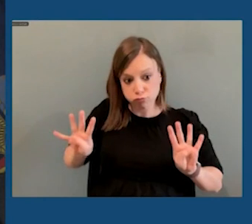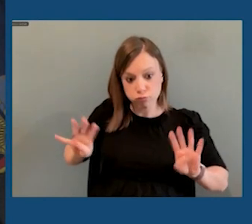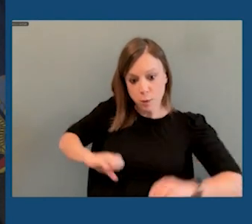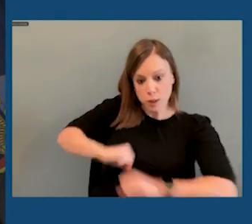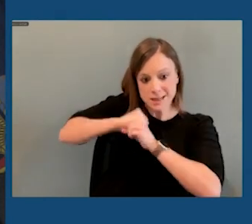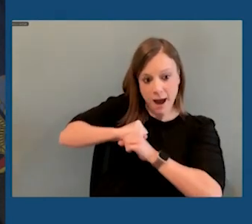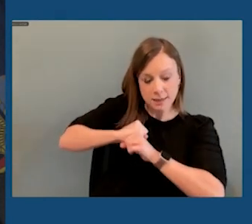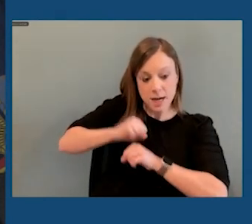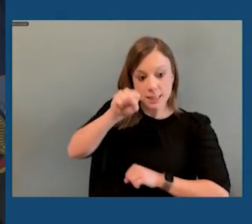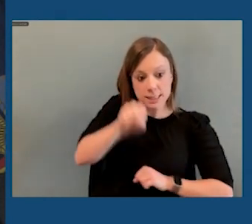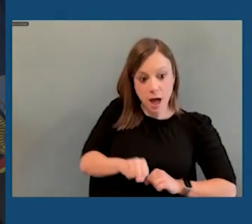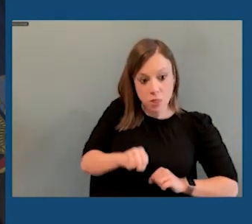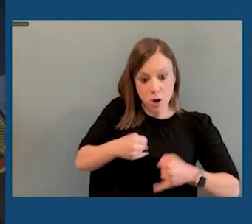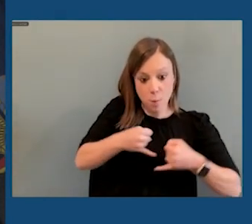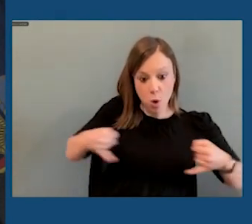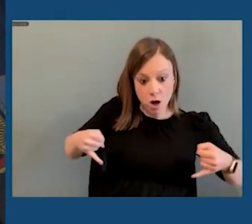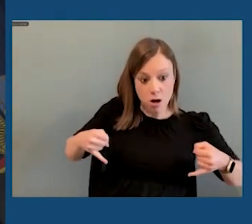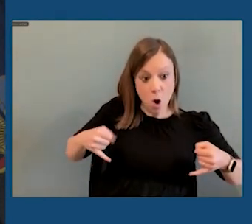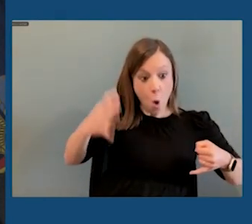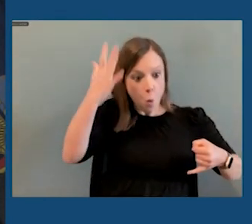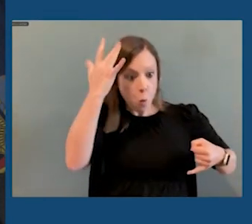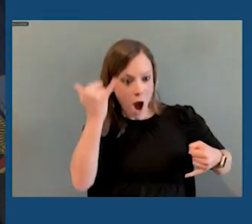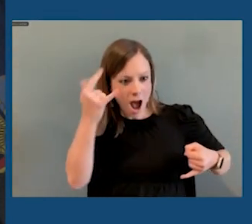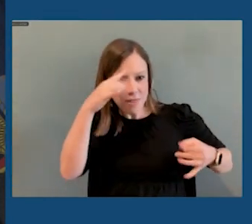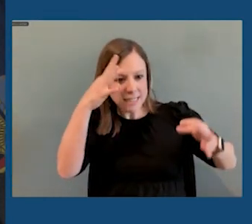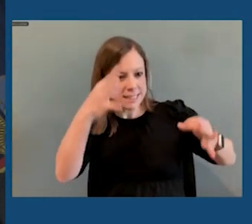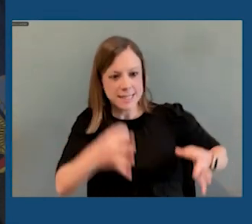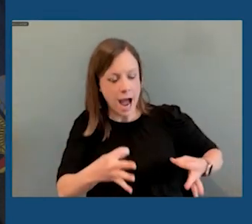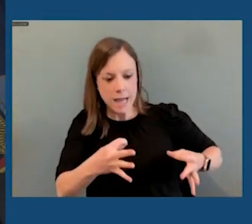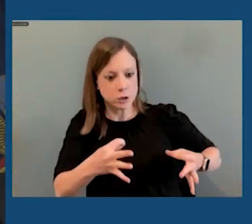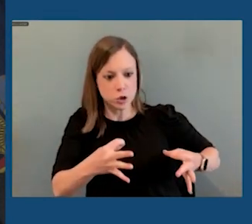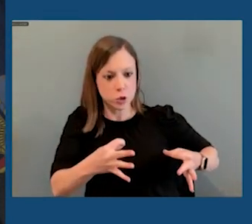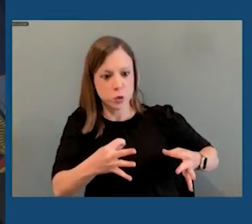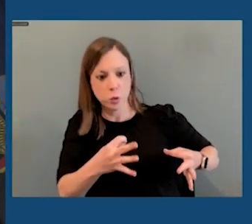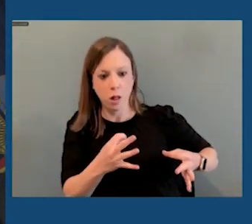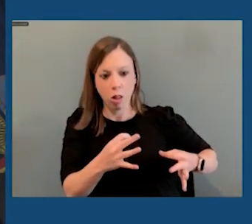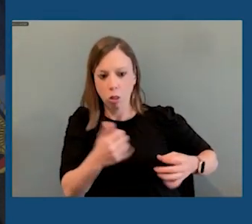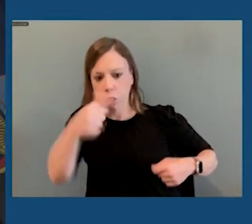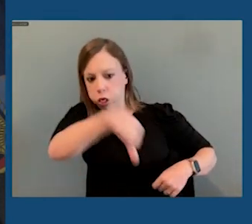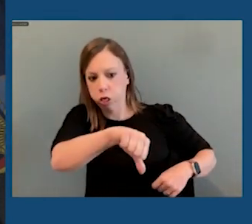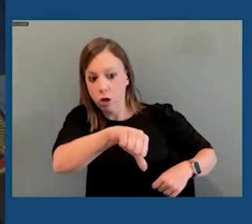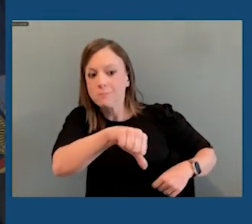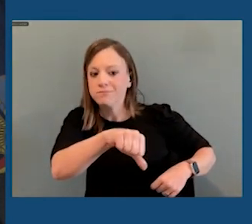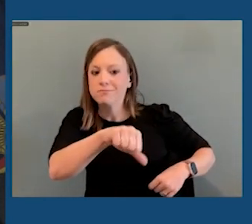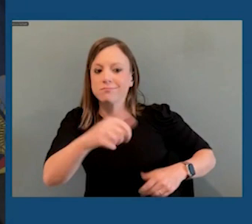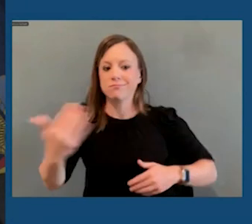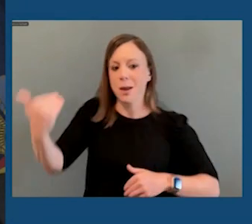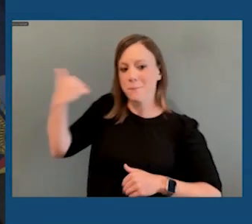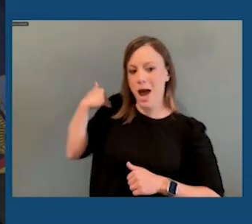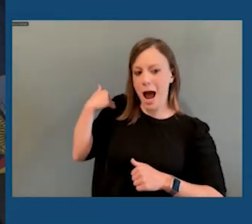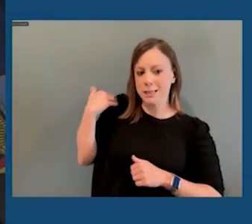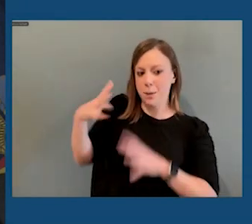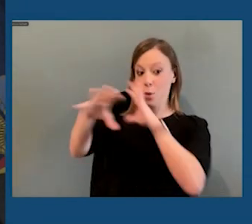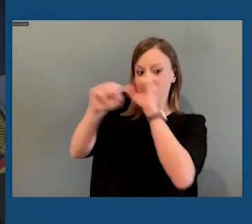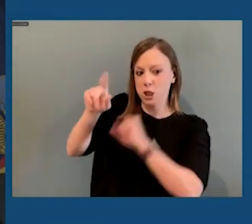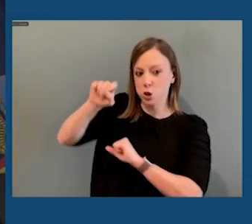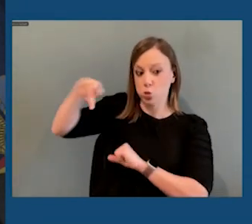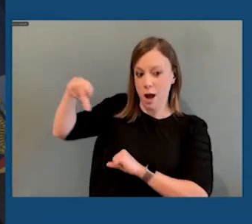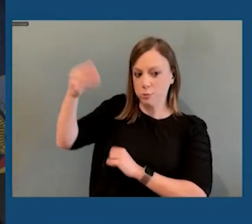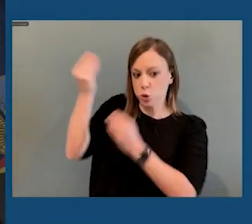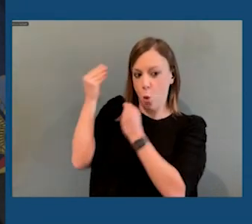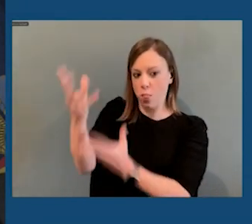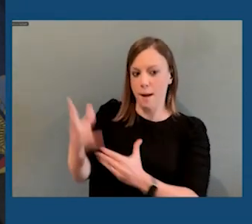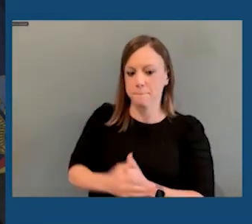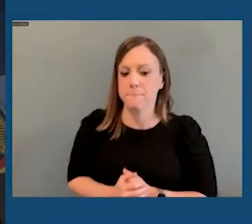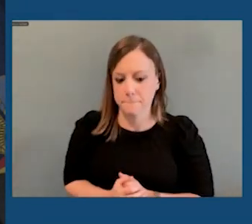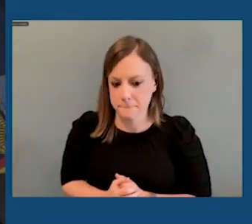them to. It would have stemmed the tide of migrants and provided significant financial relief for New York and Border Patrol